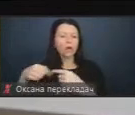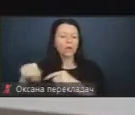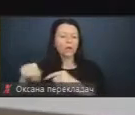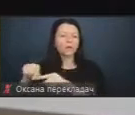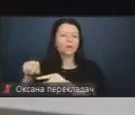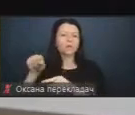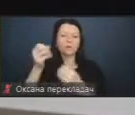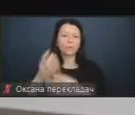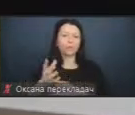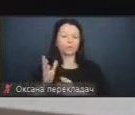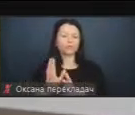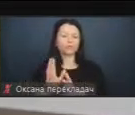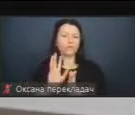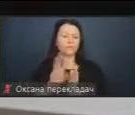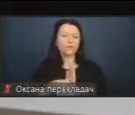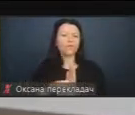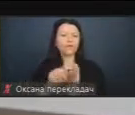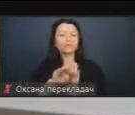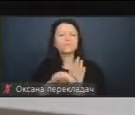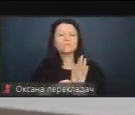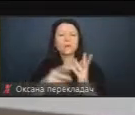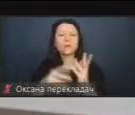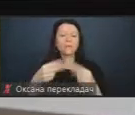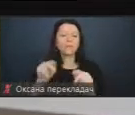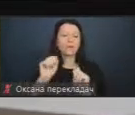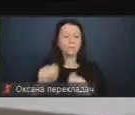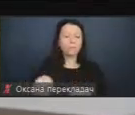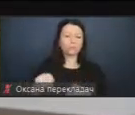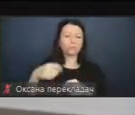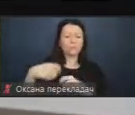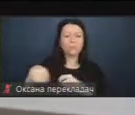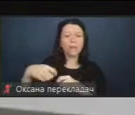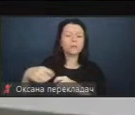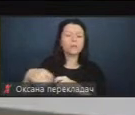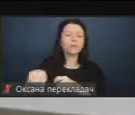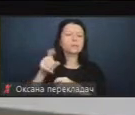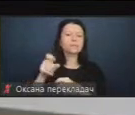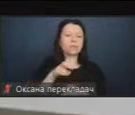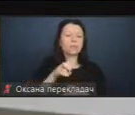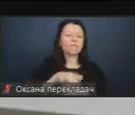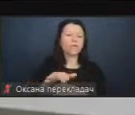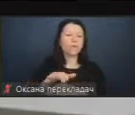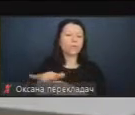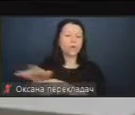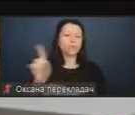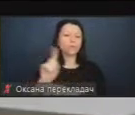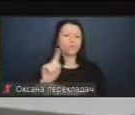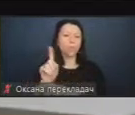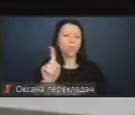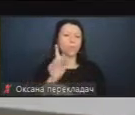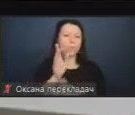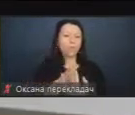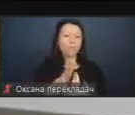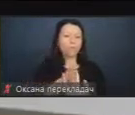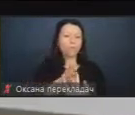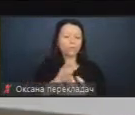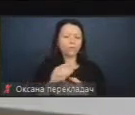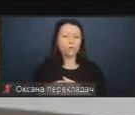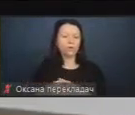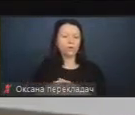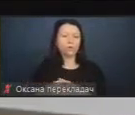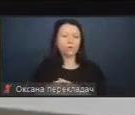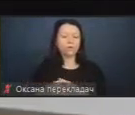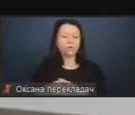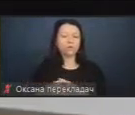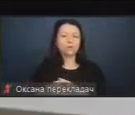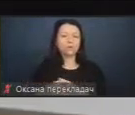to encourage employers to take on persons with disabilities and to meet their quota. And